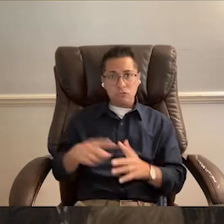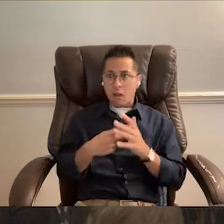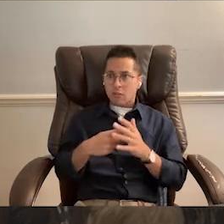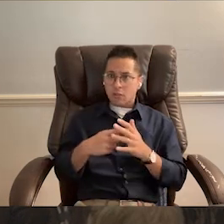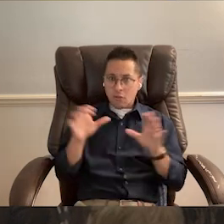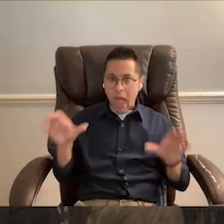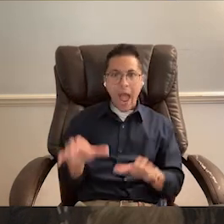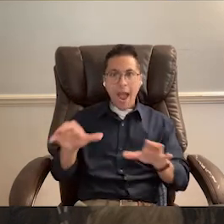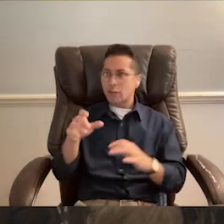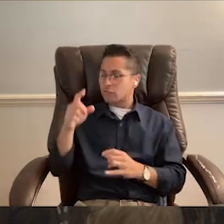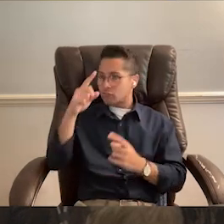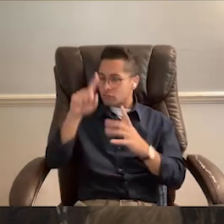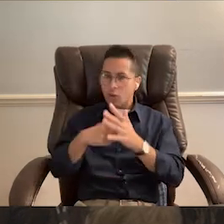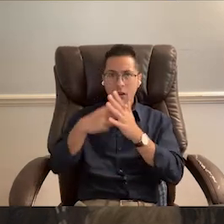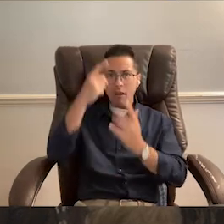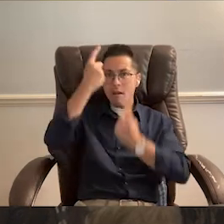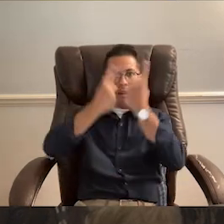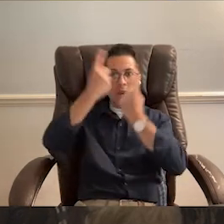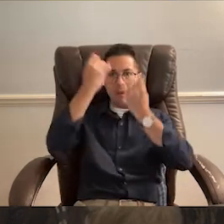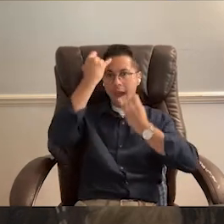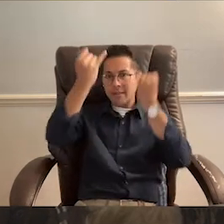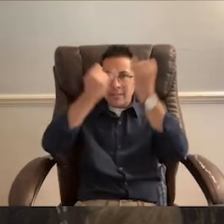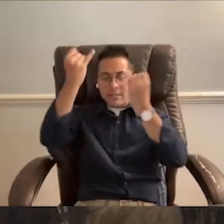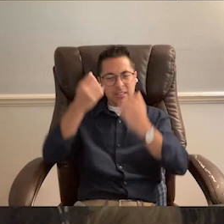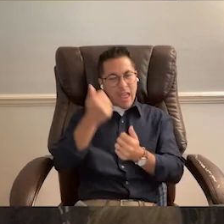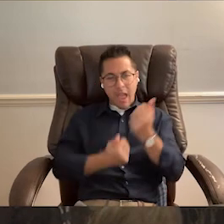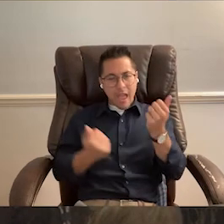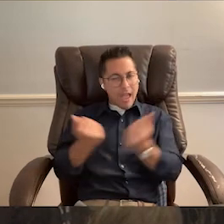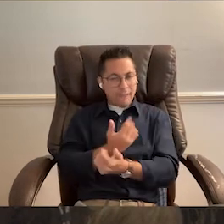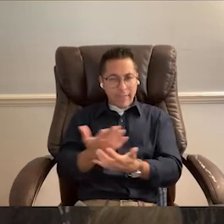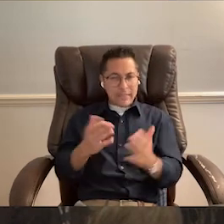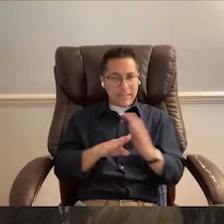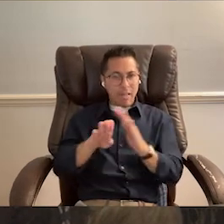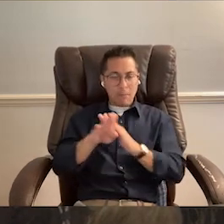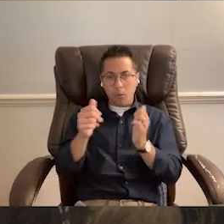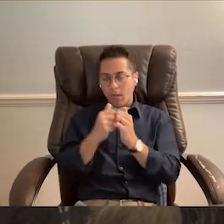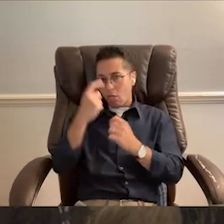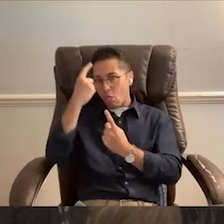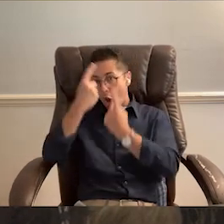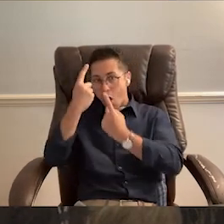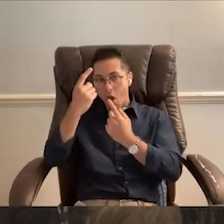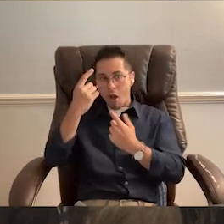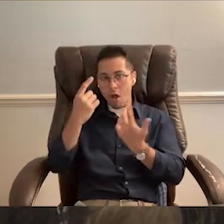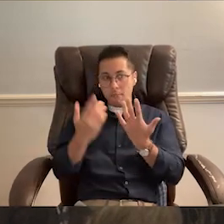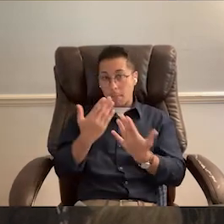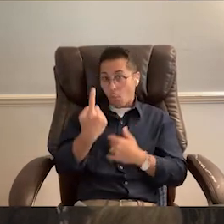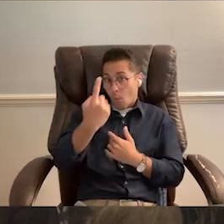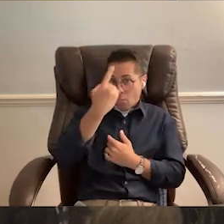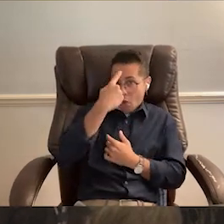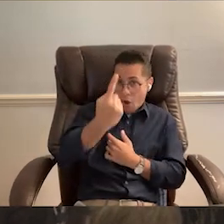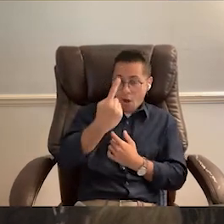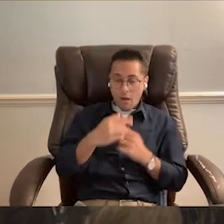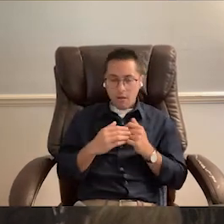catastrophic happen, your brain goes into action and you get ideas, and that's where everything is developed in